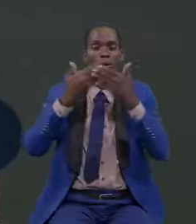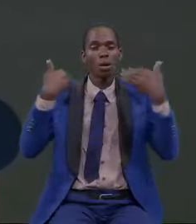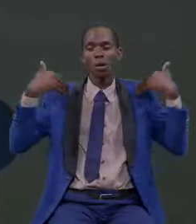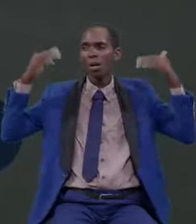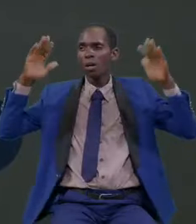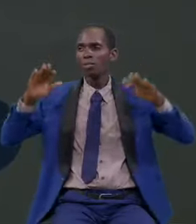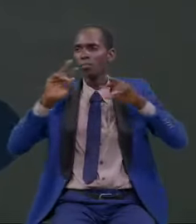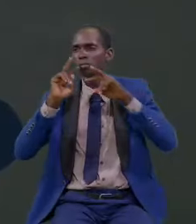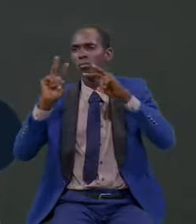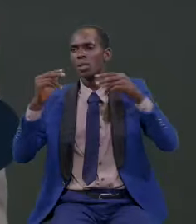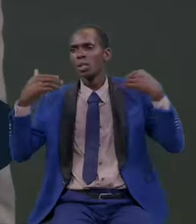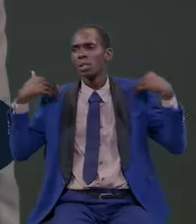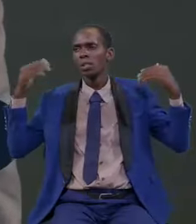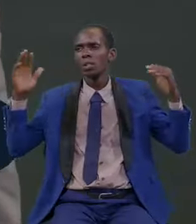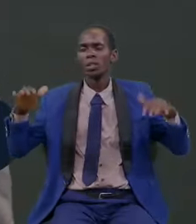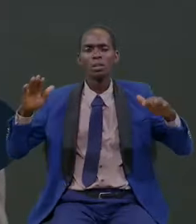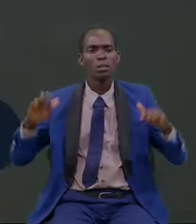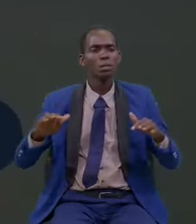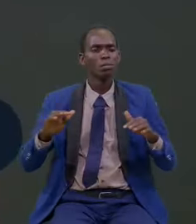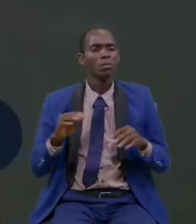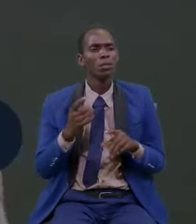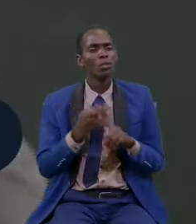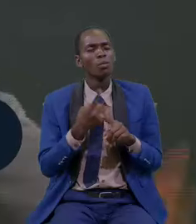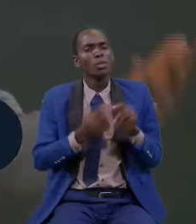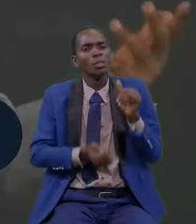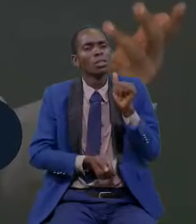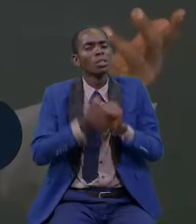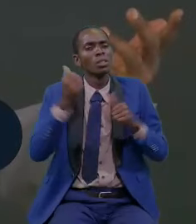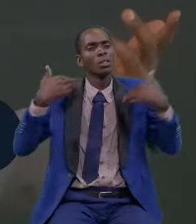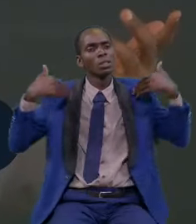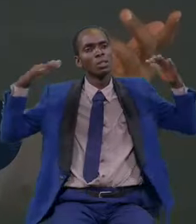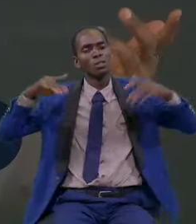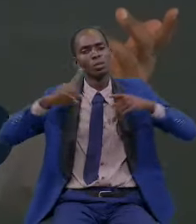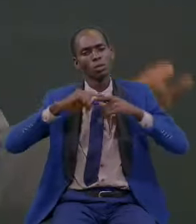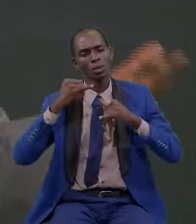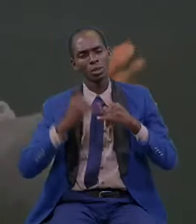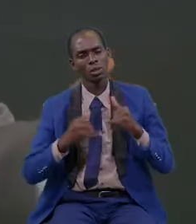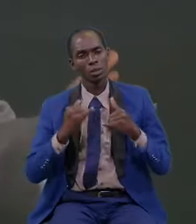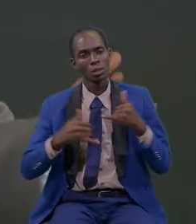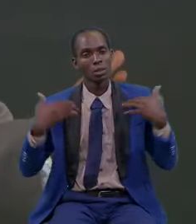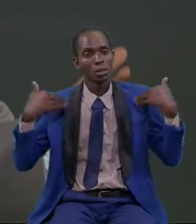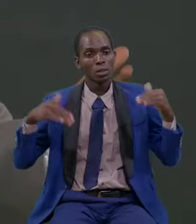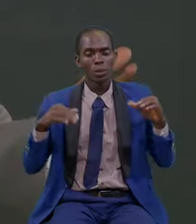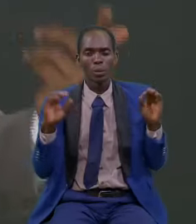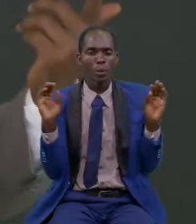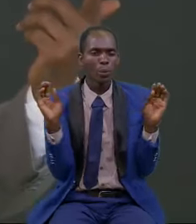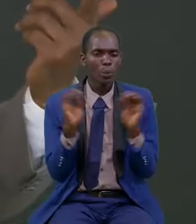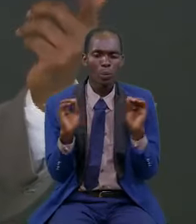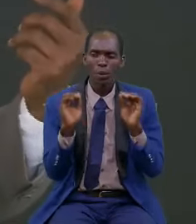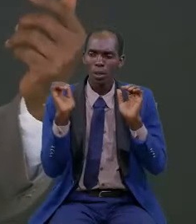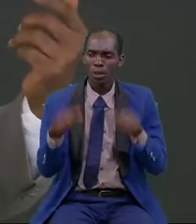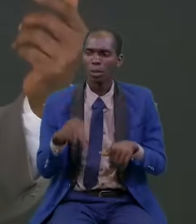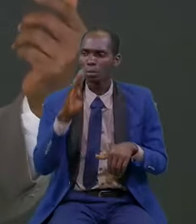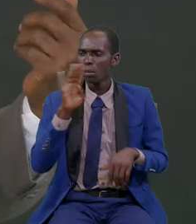the greatest of them to the least of them. None could be elected to be